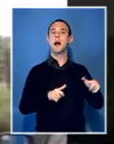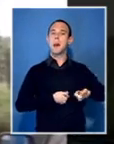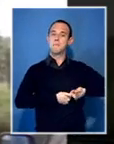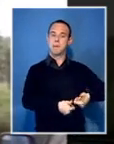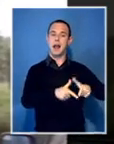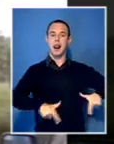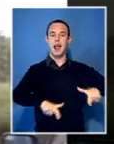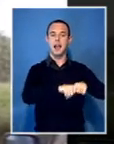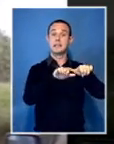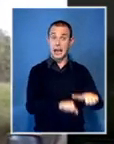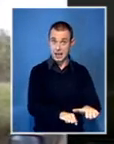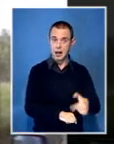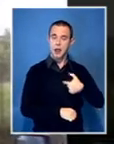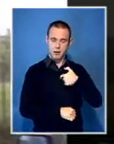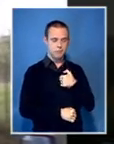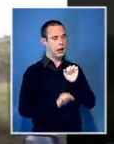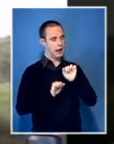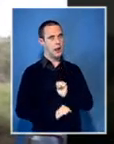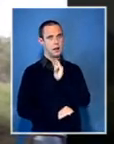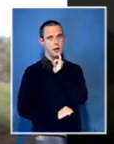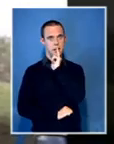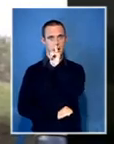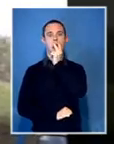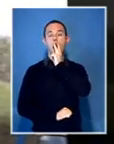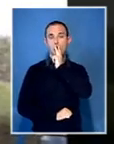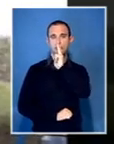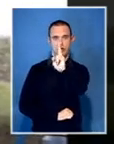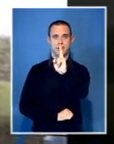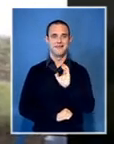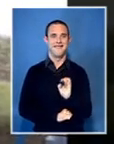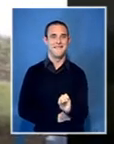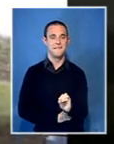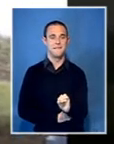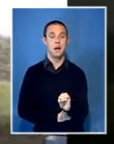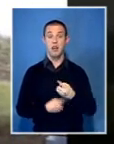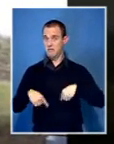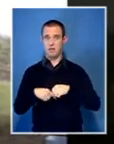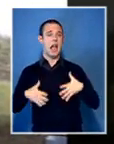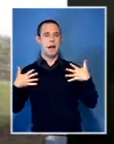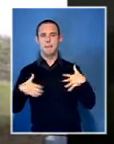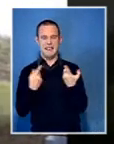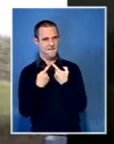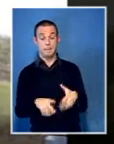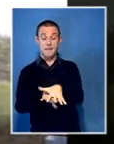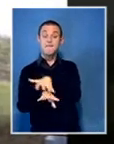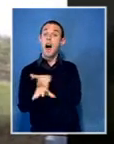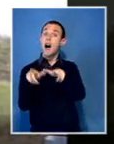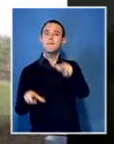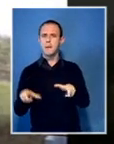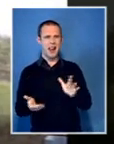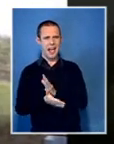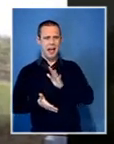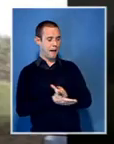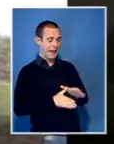very happy. I can confirm and promise you there's no jubilance amongst the farmers about